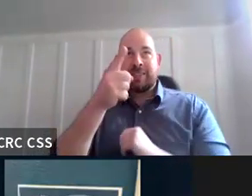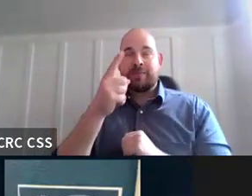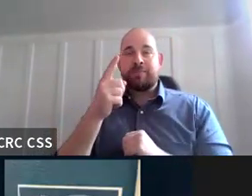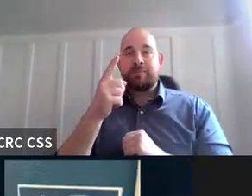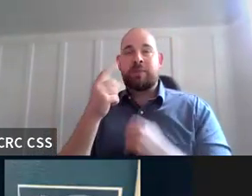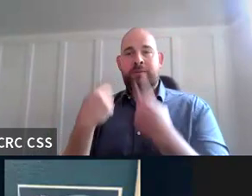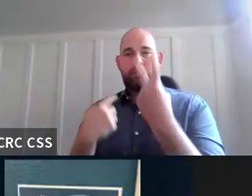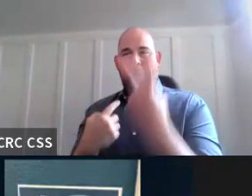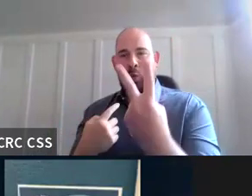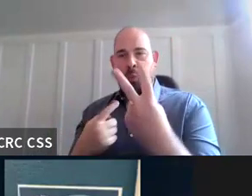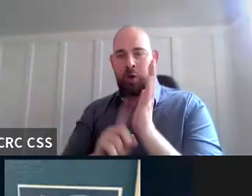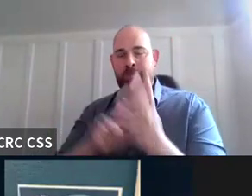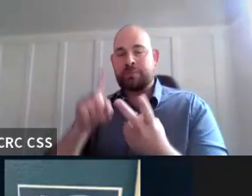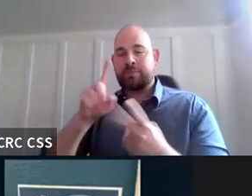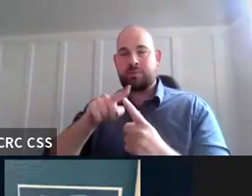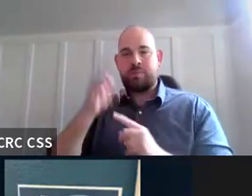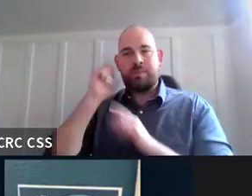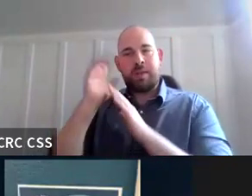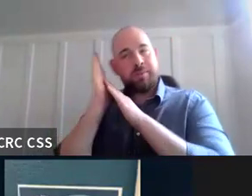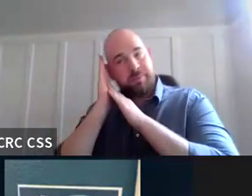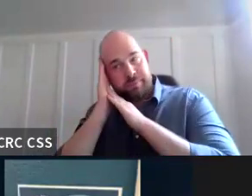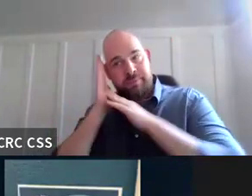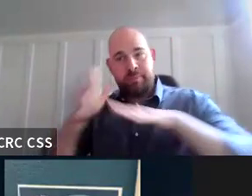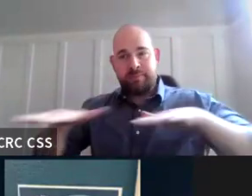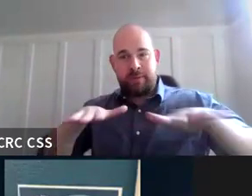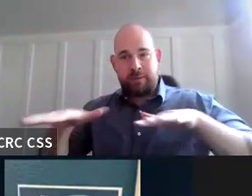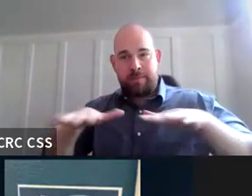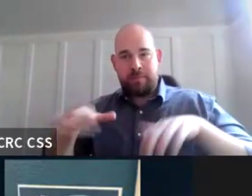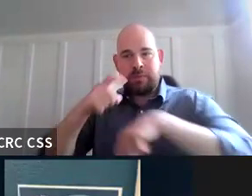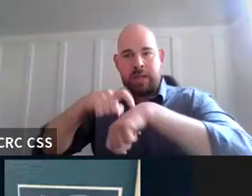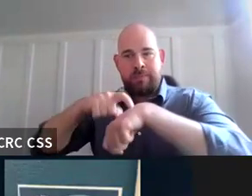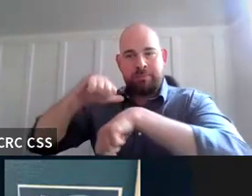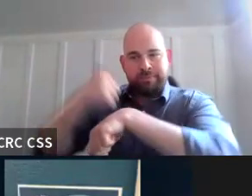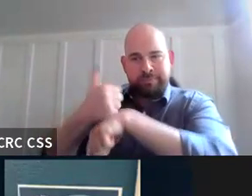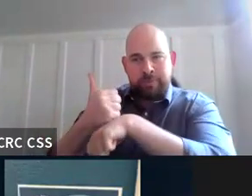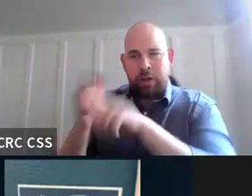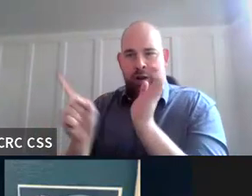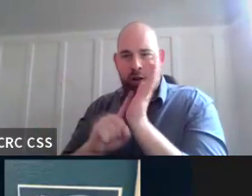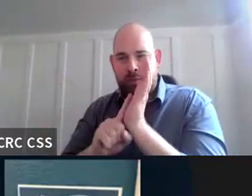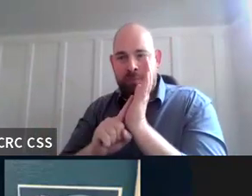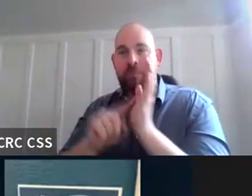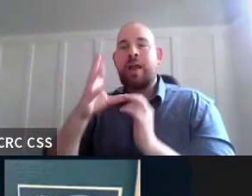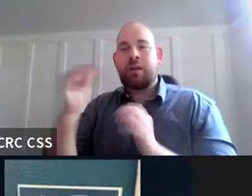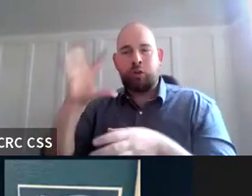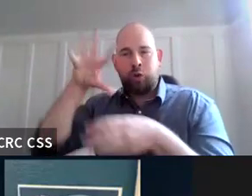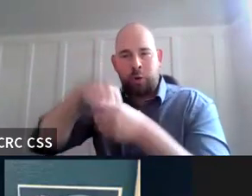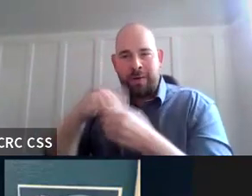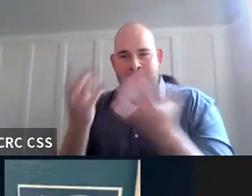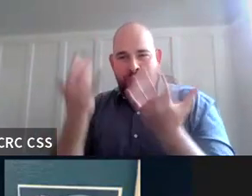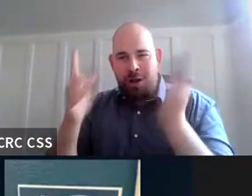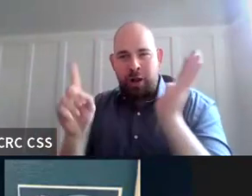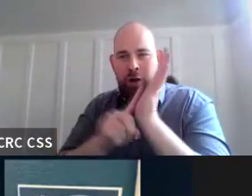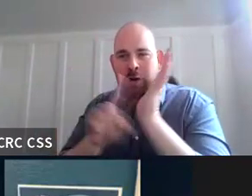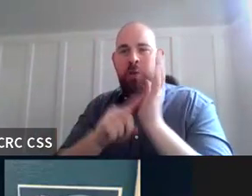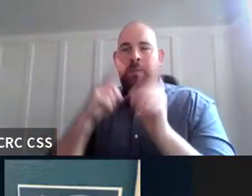And you see these alarms here. There were 2 different alarms. They had the bed alarm that was basically set up as a vibration